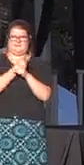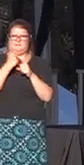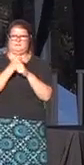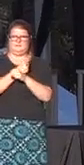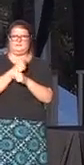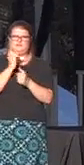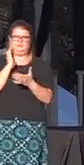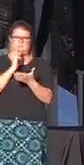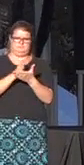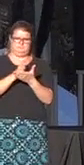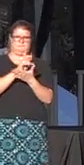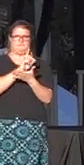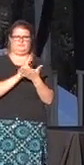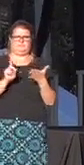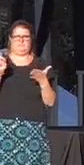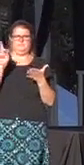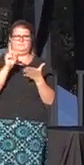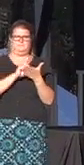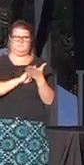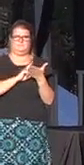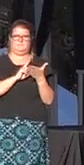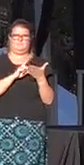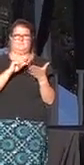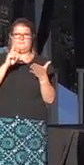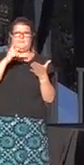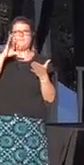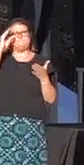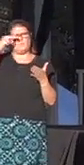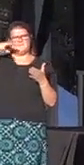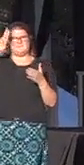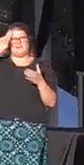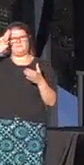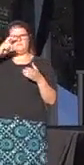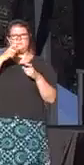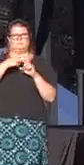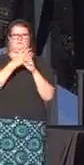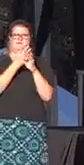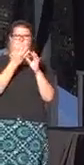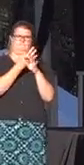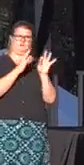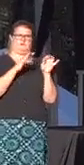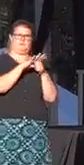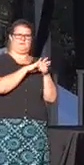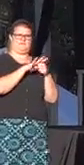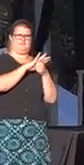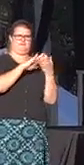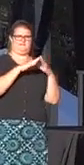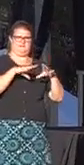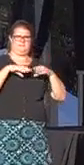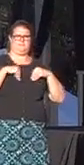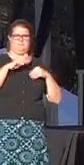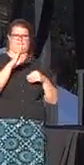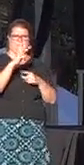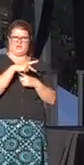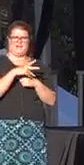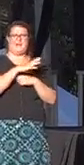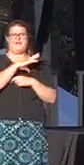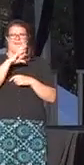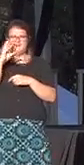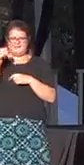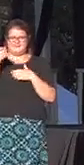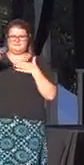the discriminatory Boy Scouts from their free location in the city-owned Balboa Park